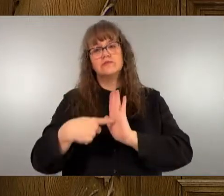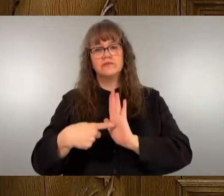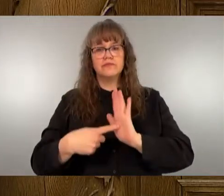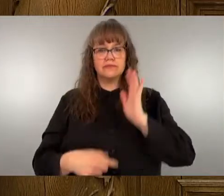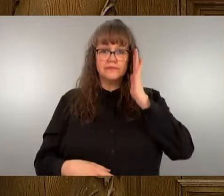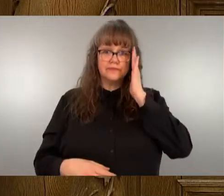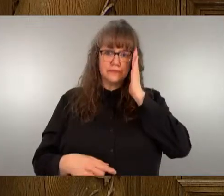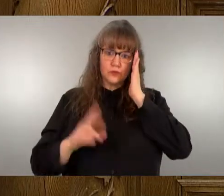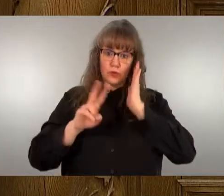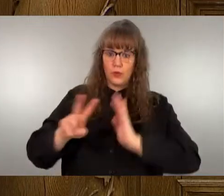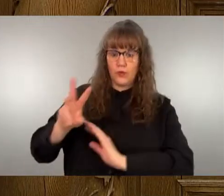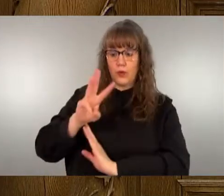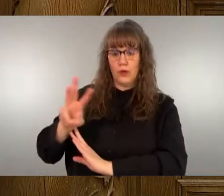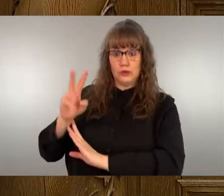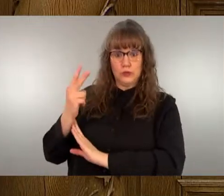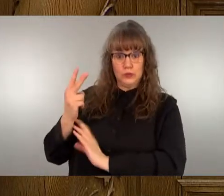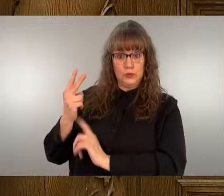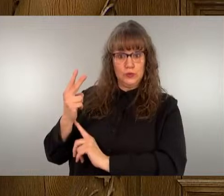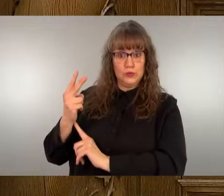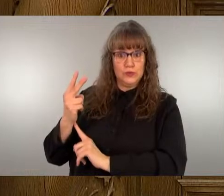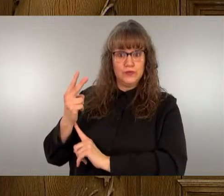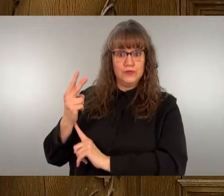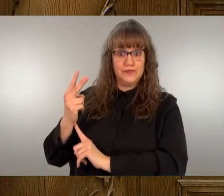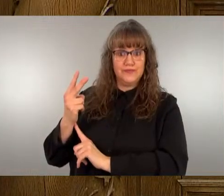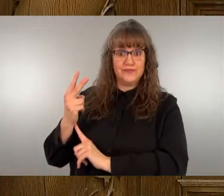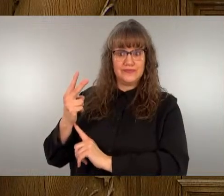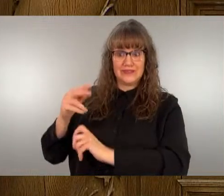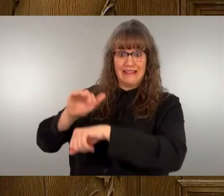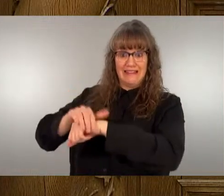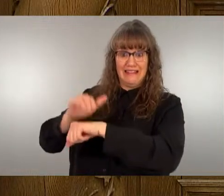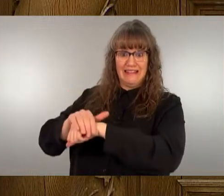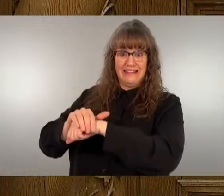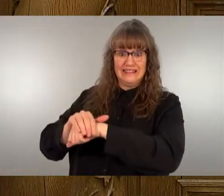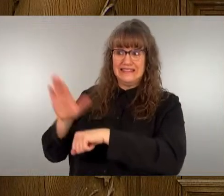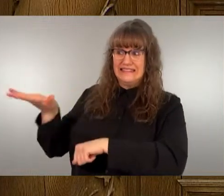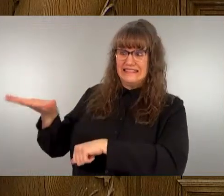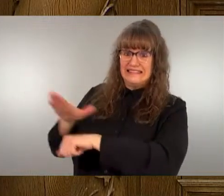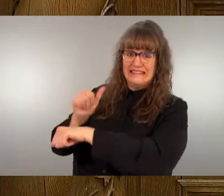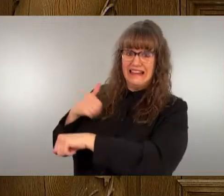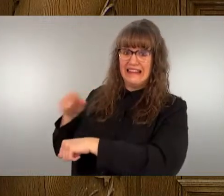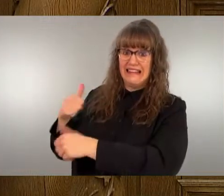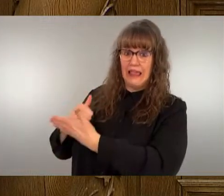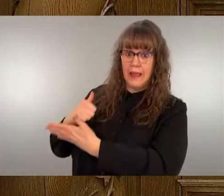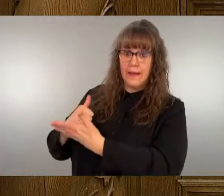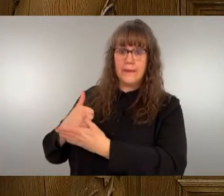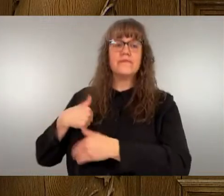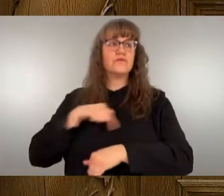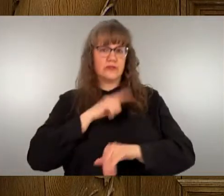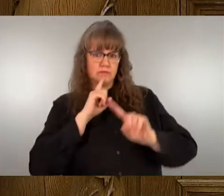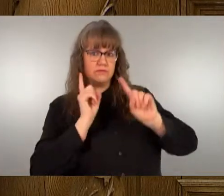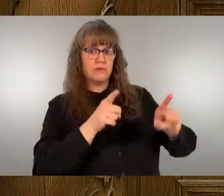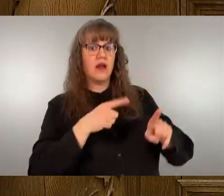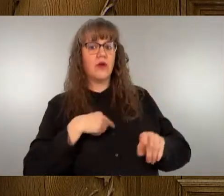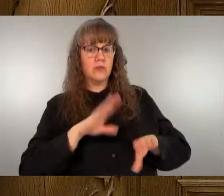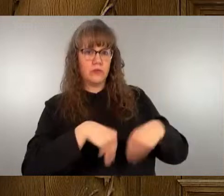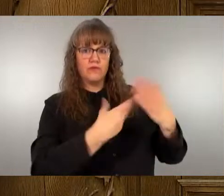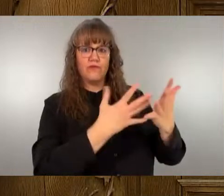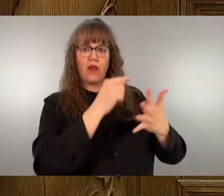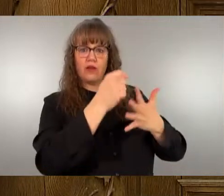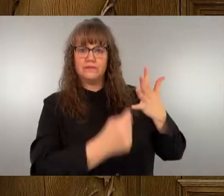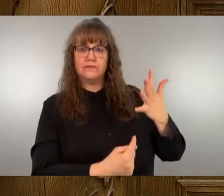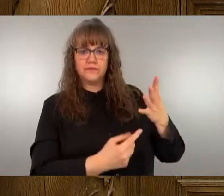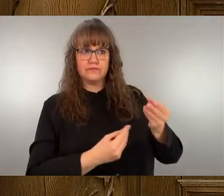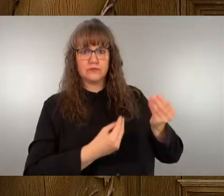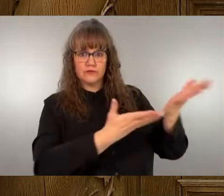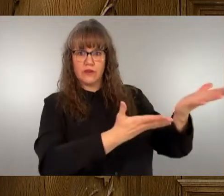equipment. British Columbia answered the call. At the outset of the Second World War, fewer than 1,000 British